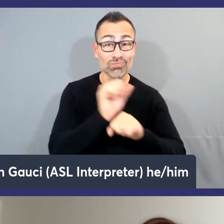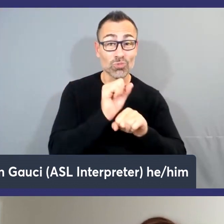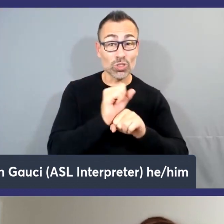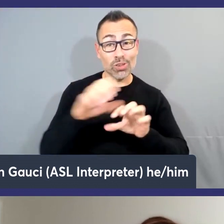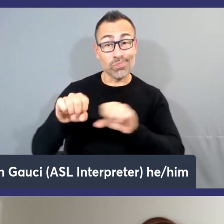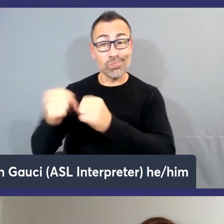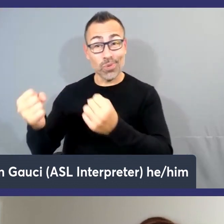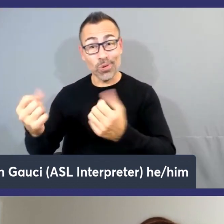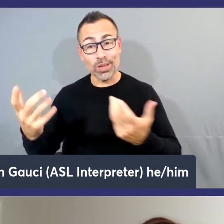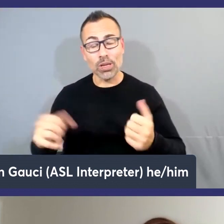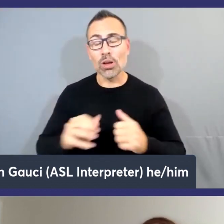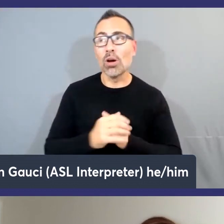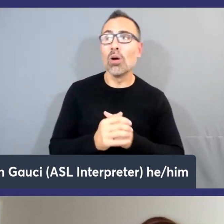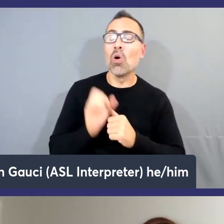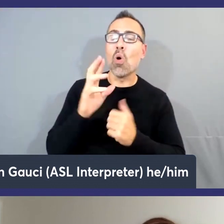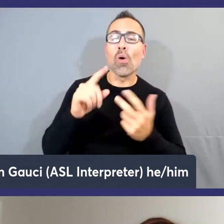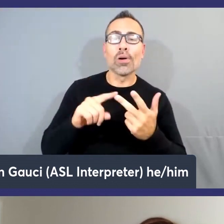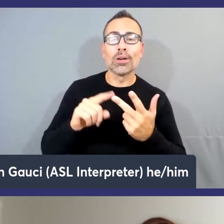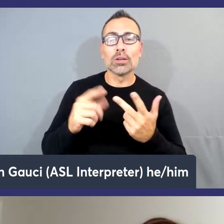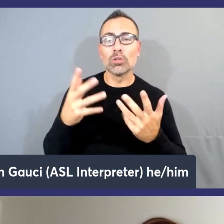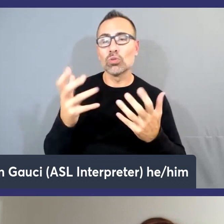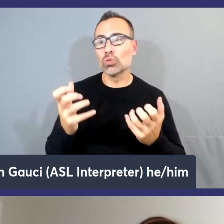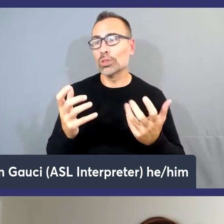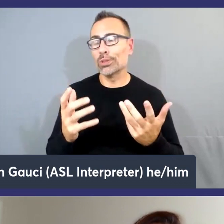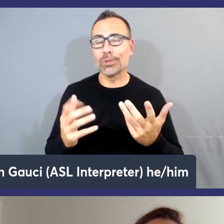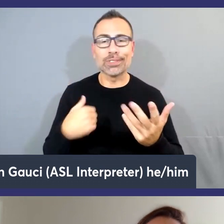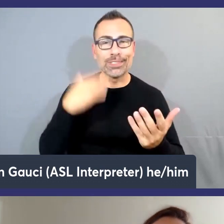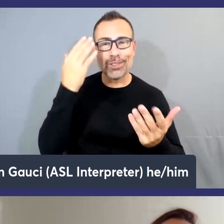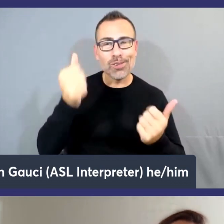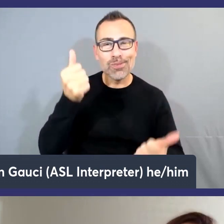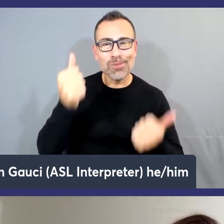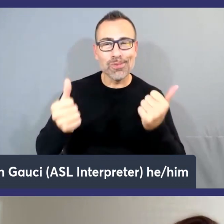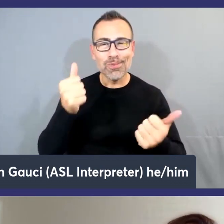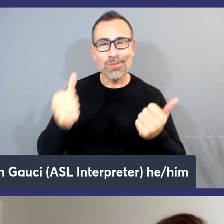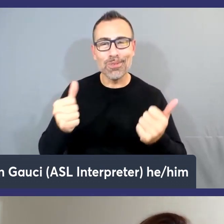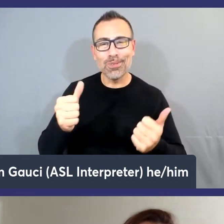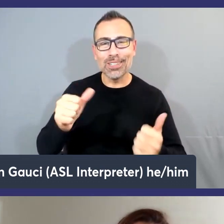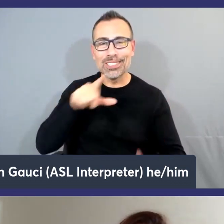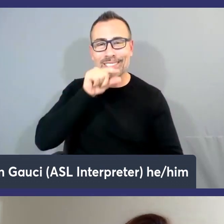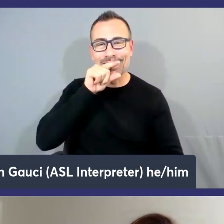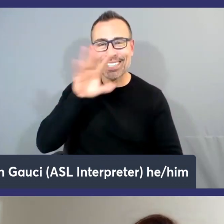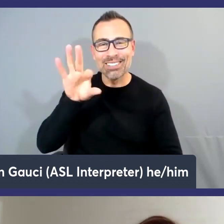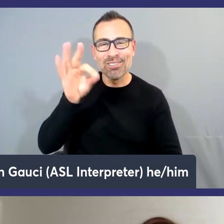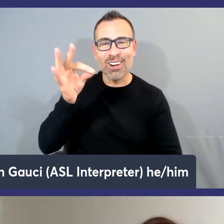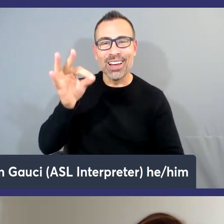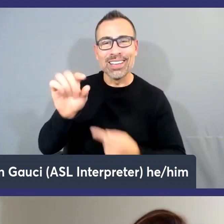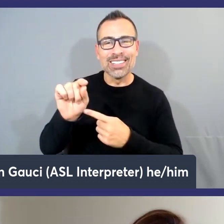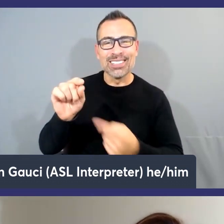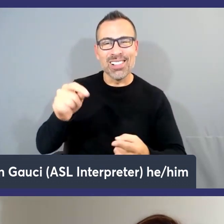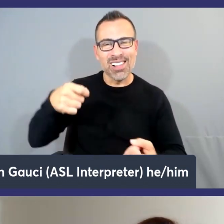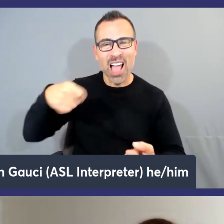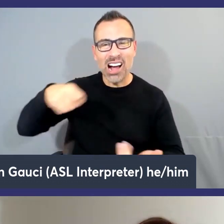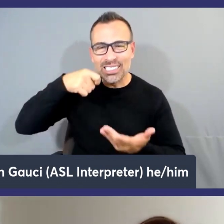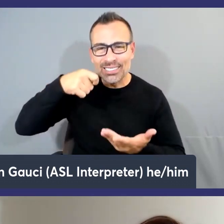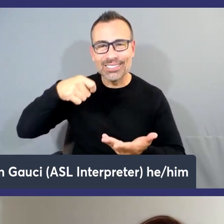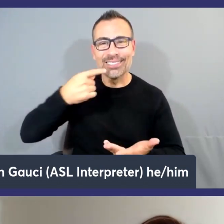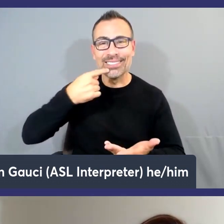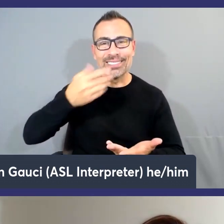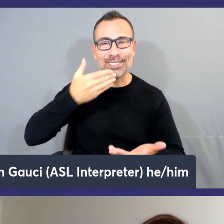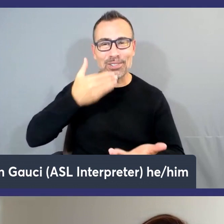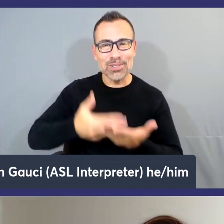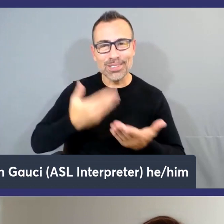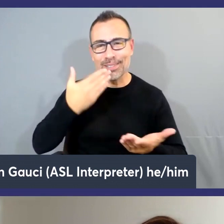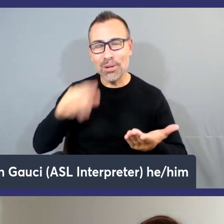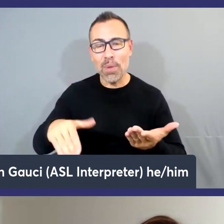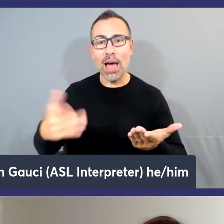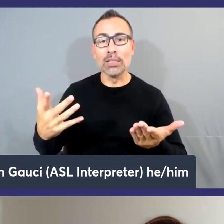customer just wants to try whether a particular fried chicken is good or bad from its image. So all particular use cases can happen.